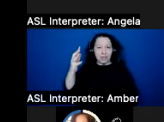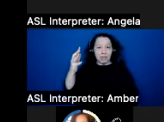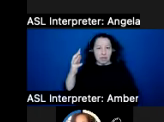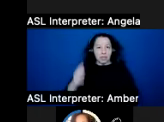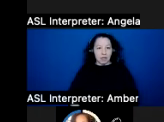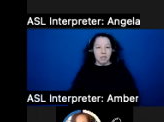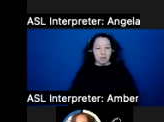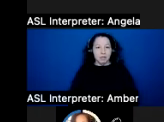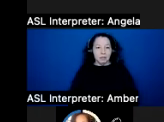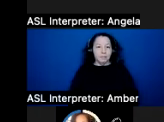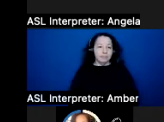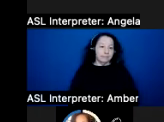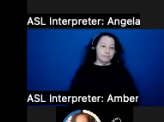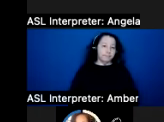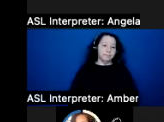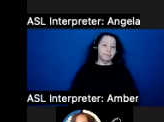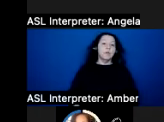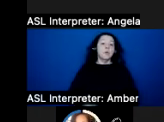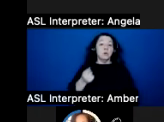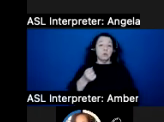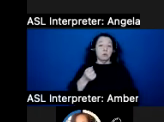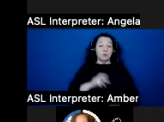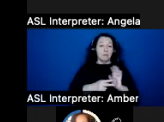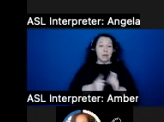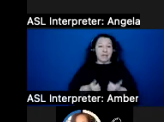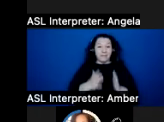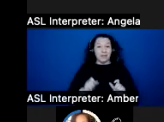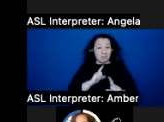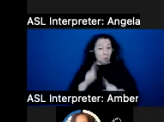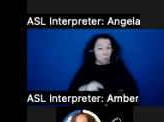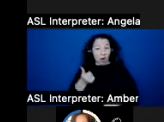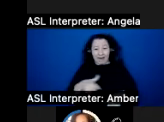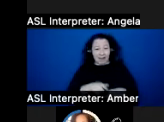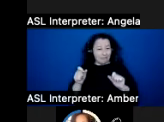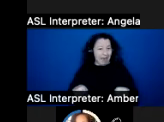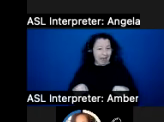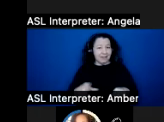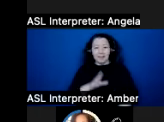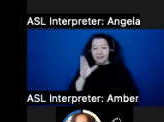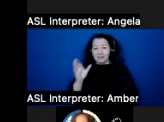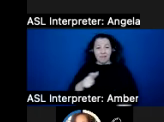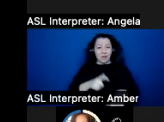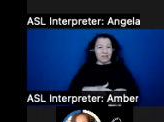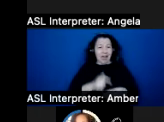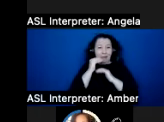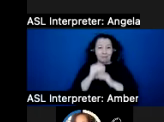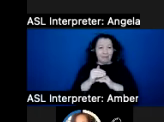sexual conduct. So victims can report at any time. There's never a time limit